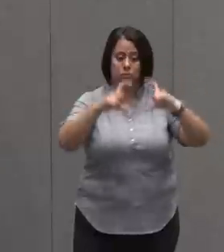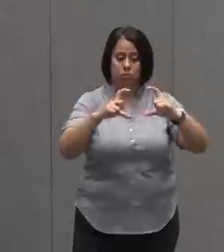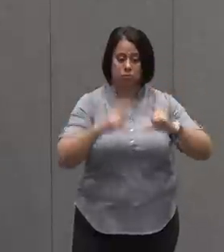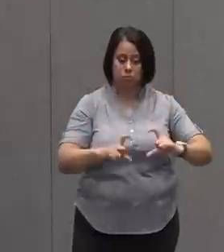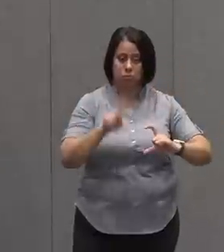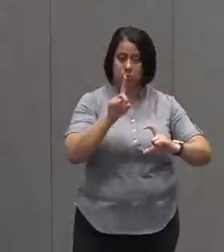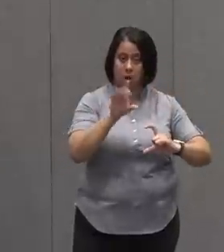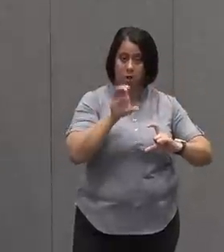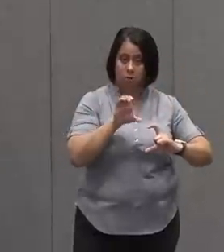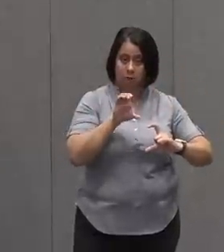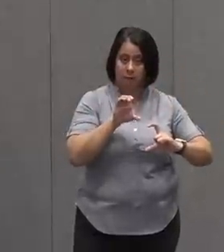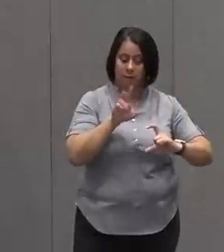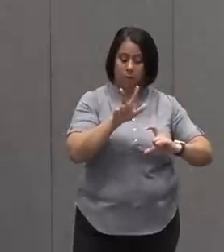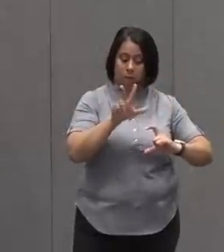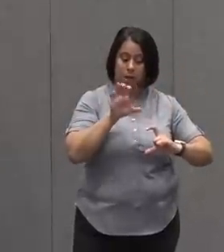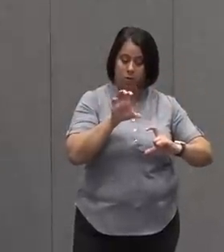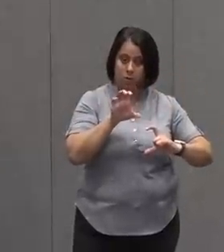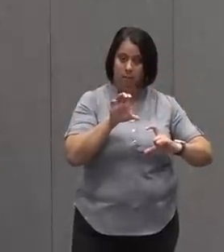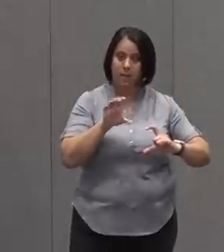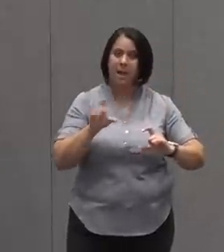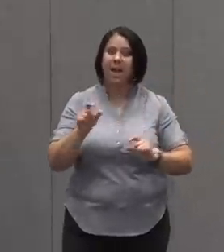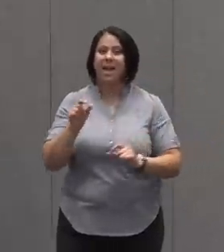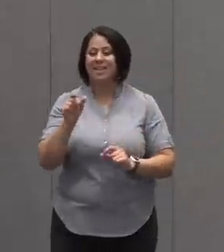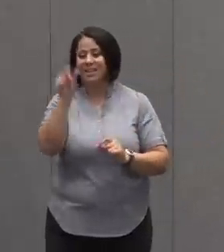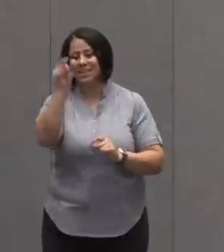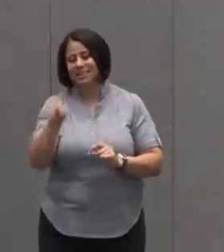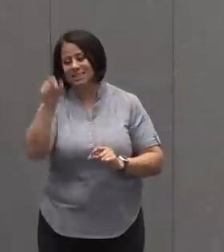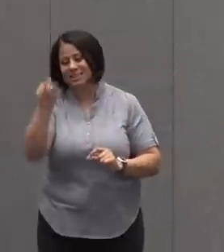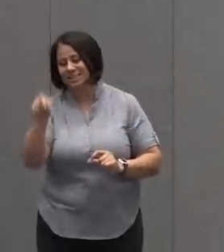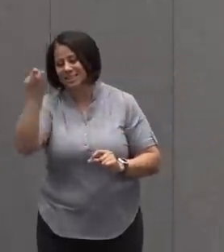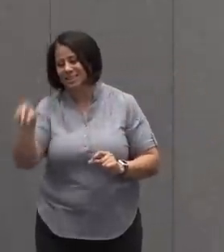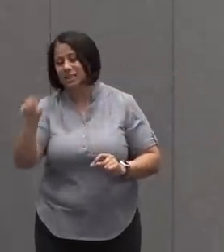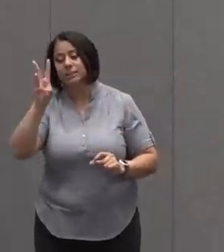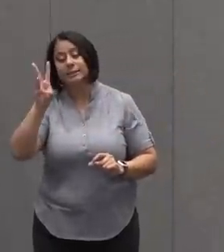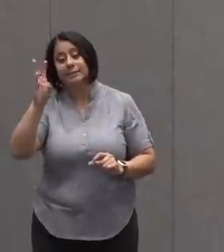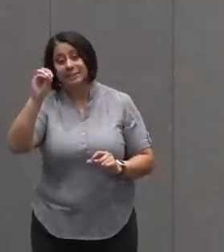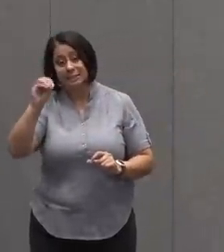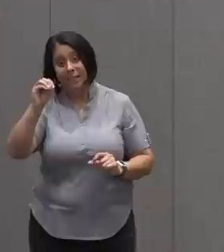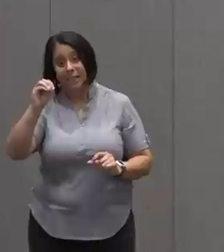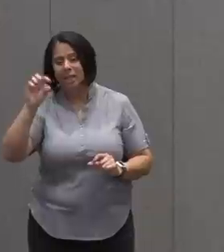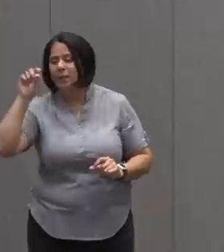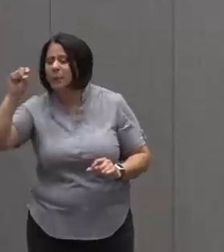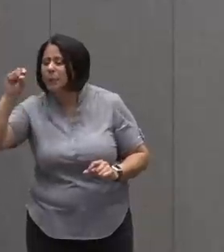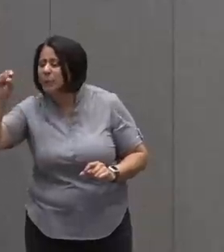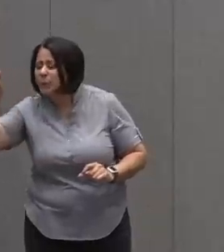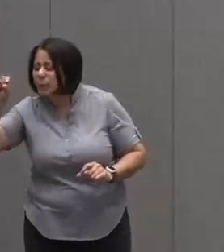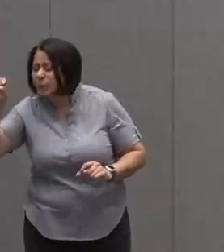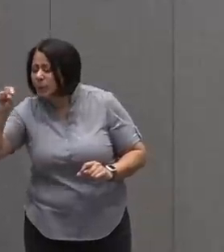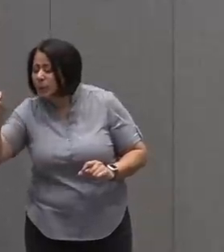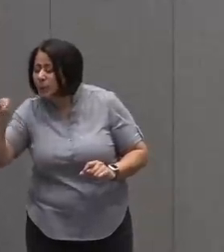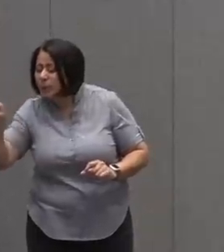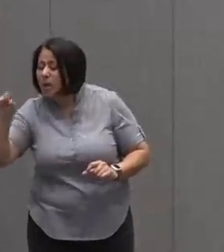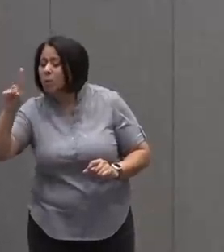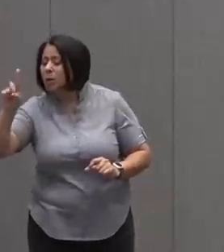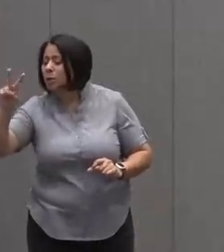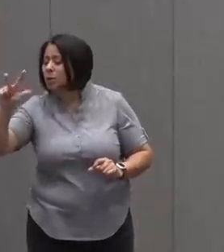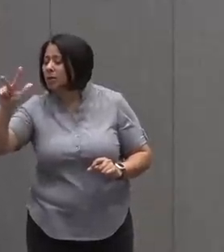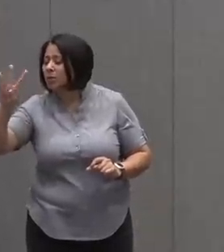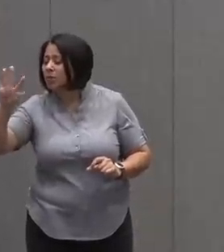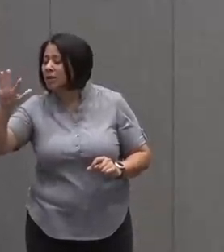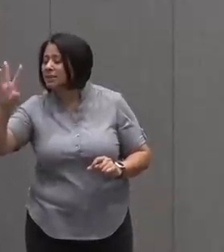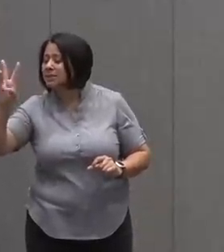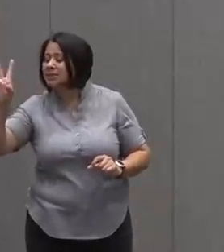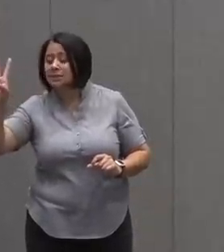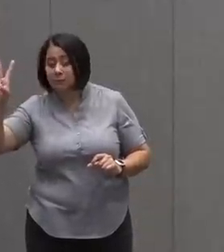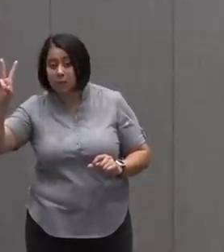And finally, our cubes, which we count as one each, 1, 2, 3, 4, 5, 6,